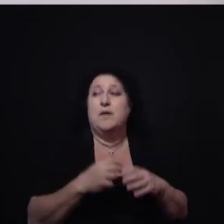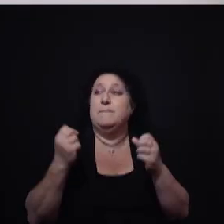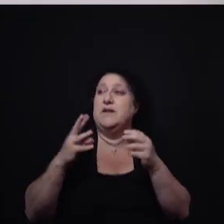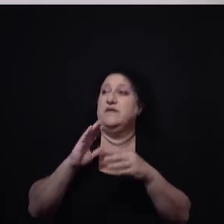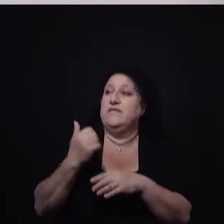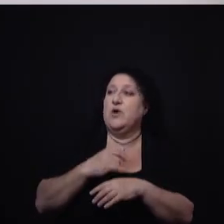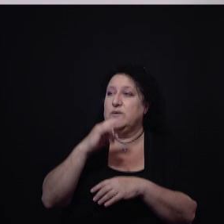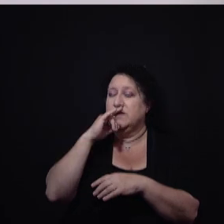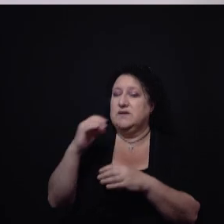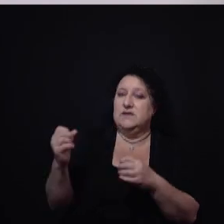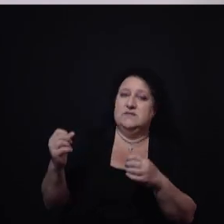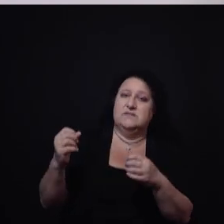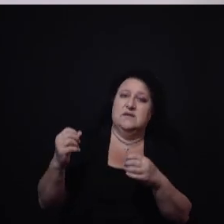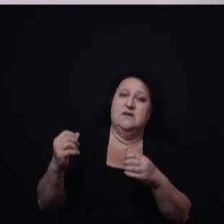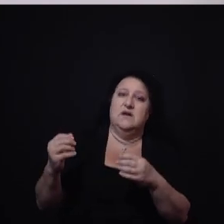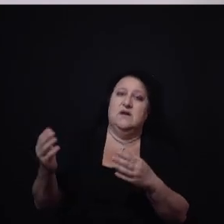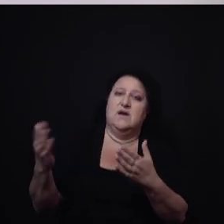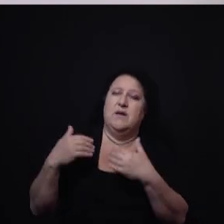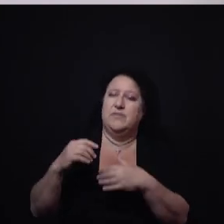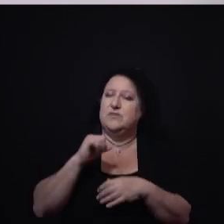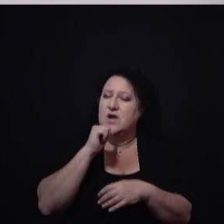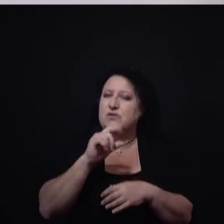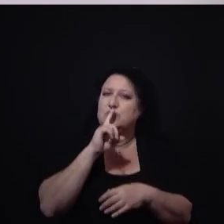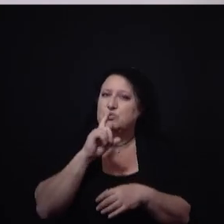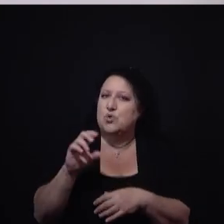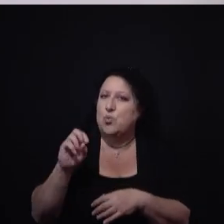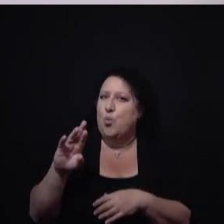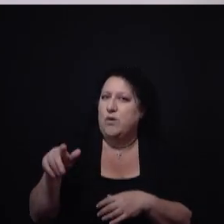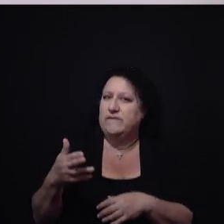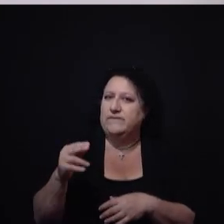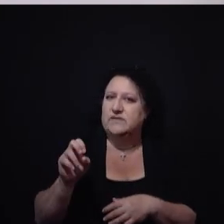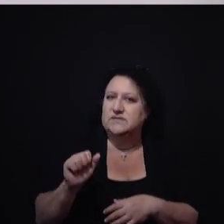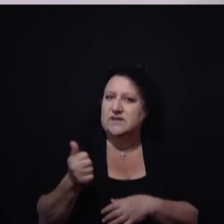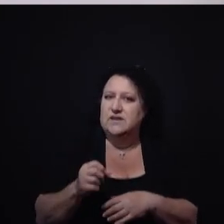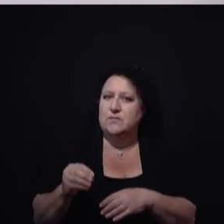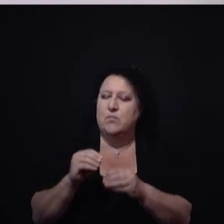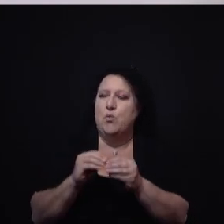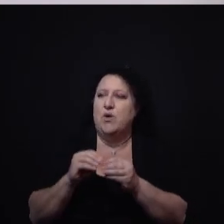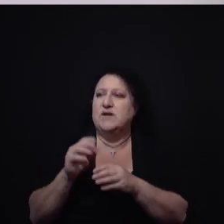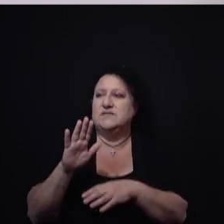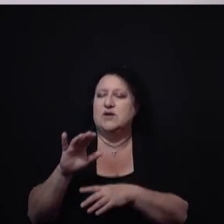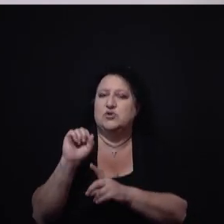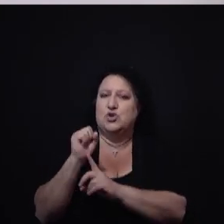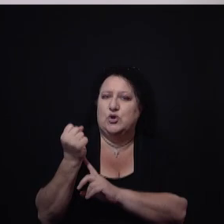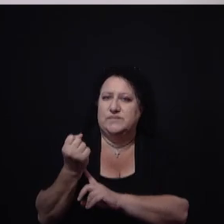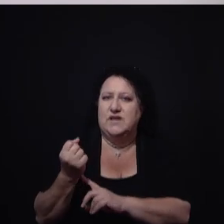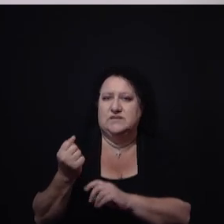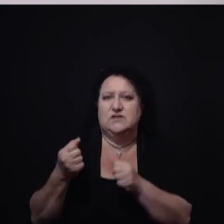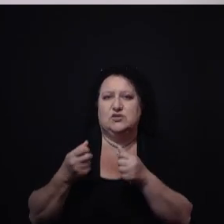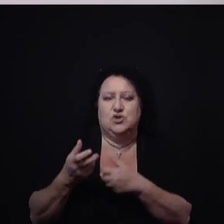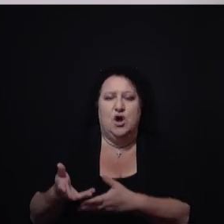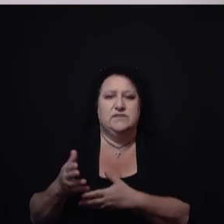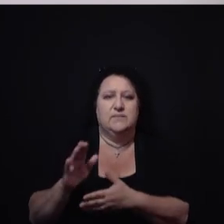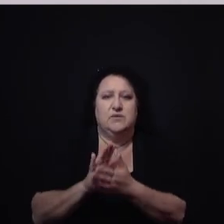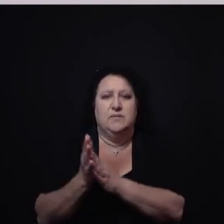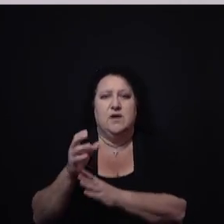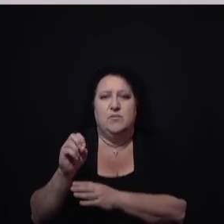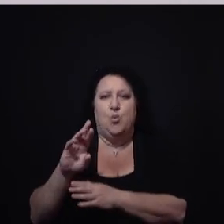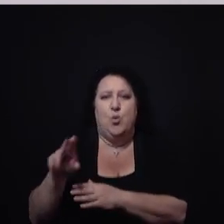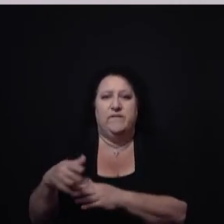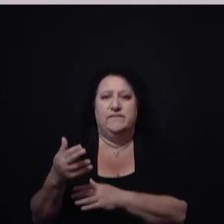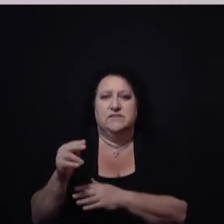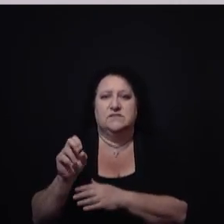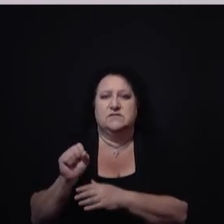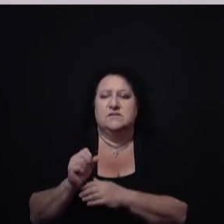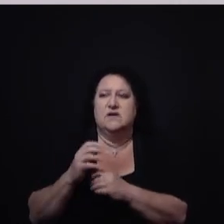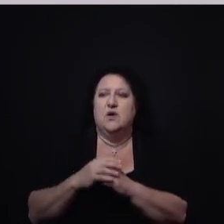and they're not true orphans anymore. They're really orphaned by circumstance or by the family court system in North Carolina. And